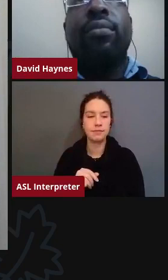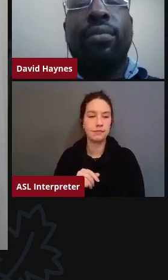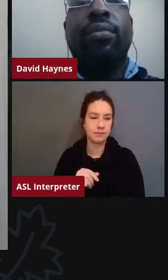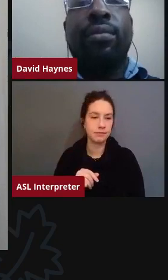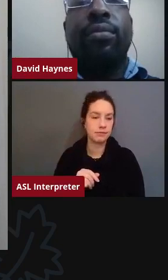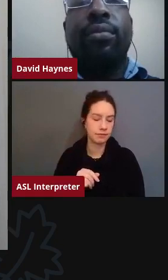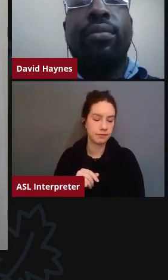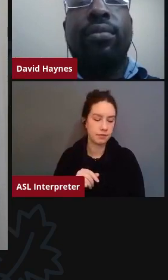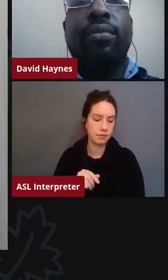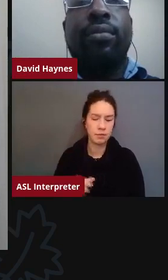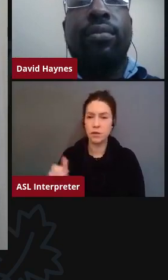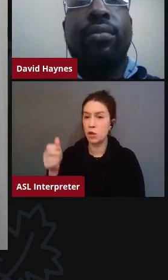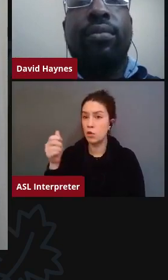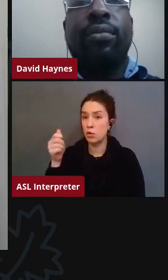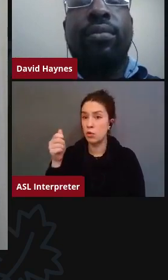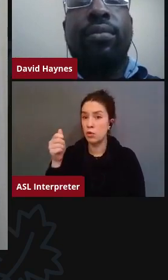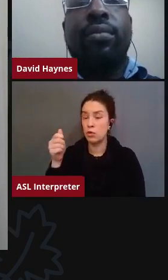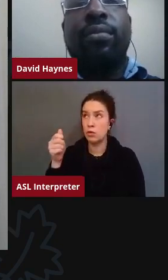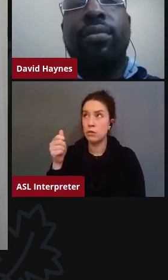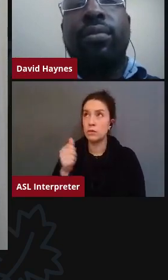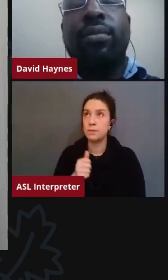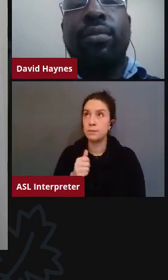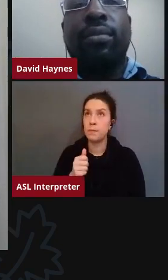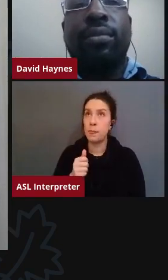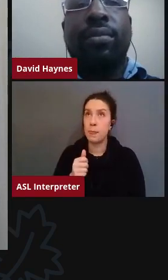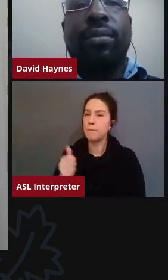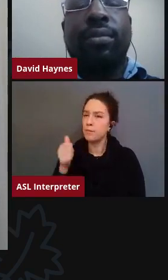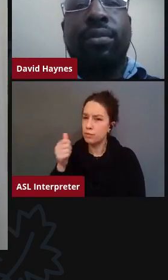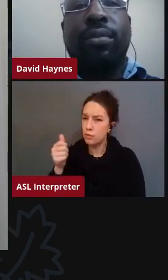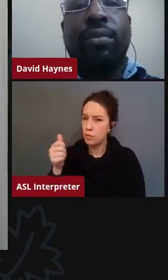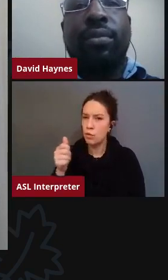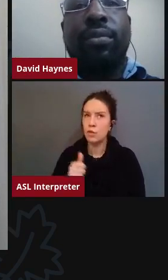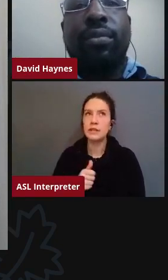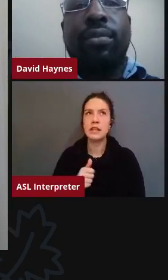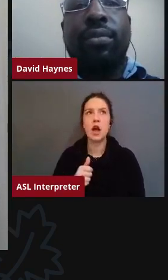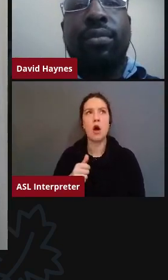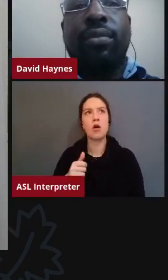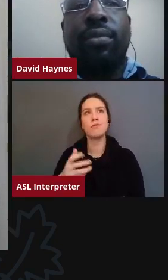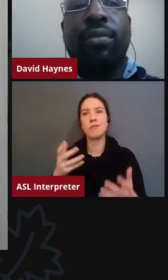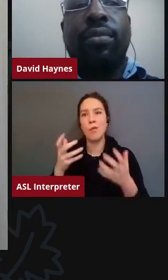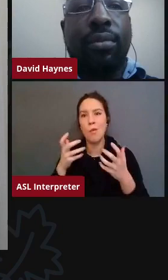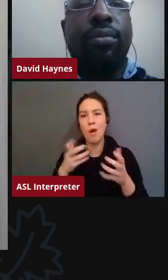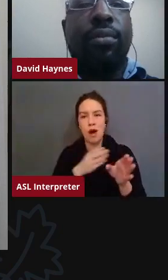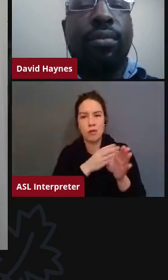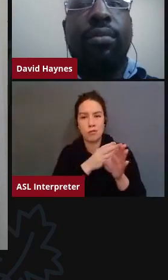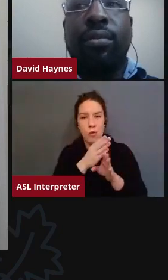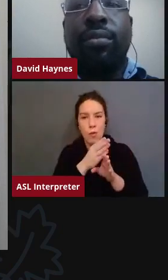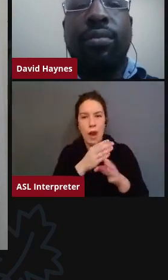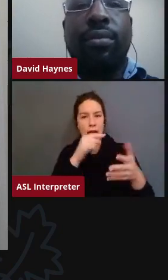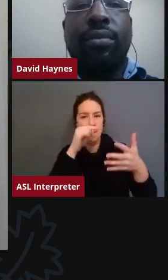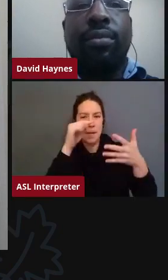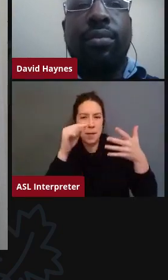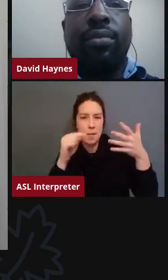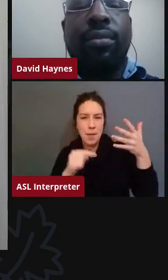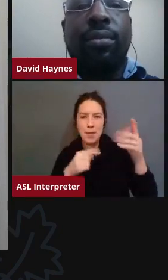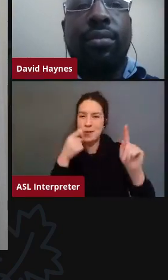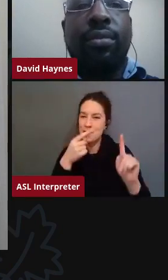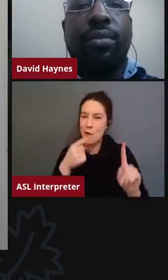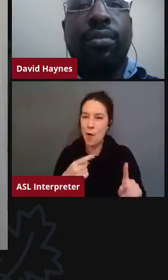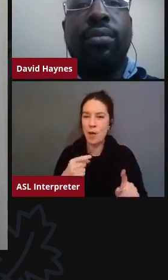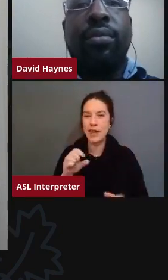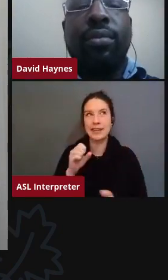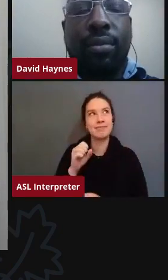you were able to meet all of the things that you wanted in a career, the software development, the